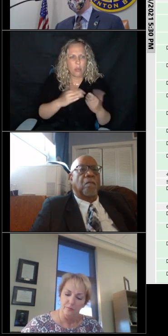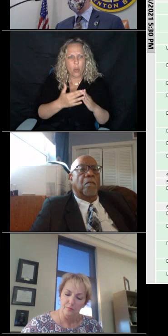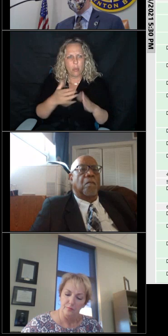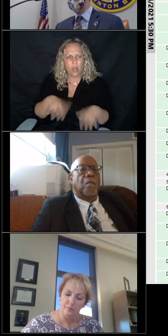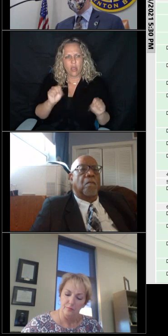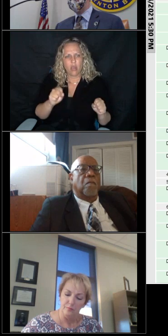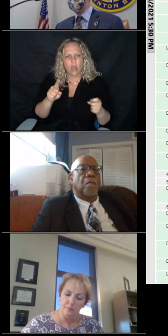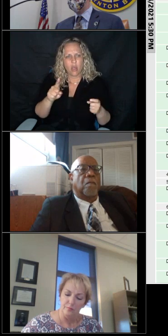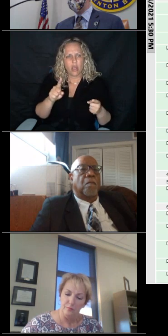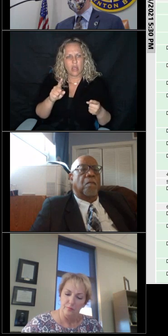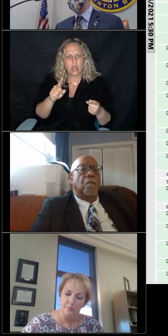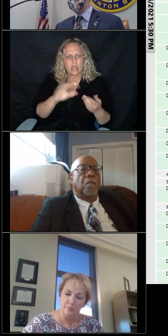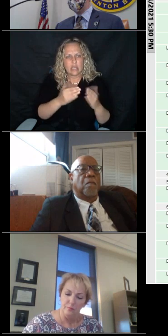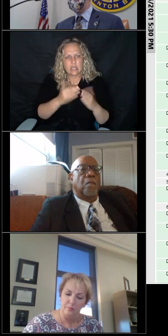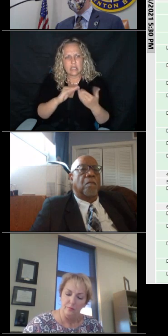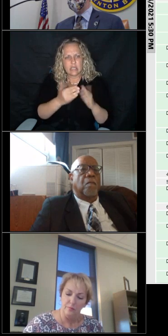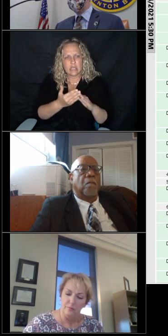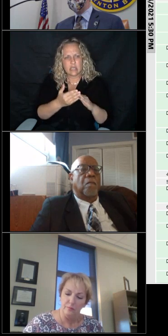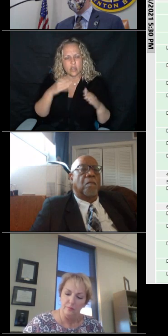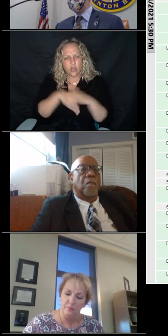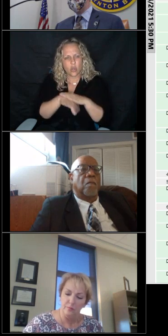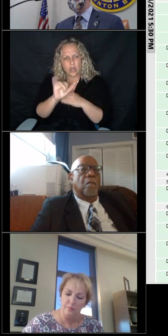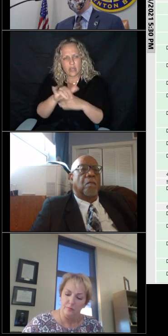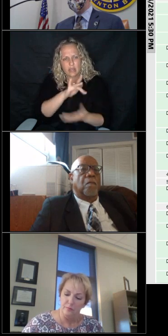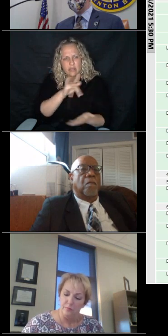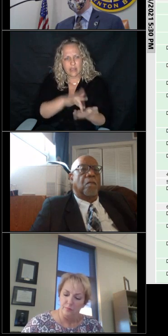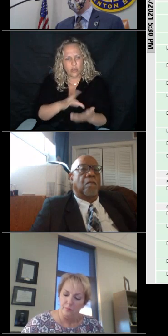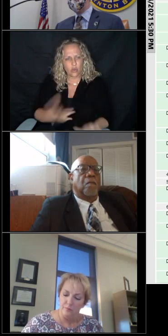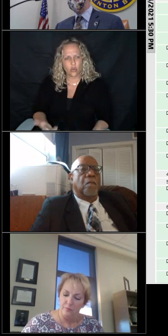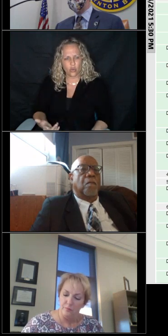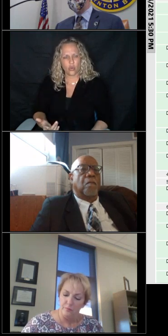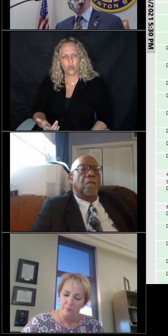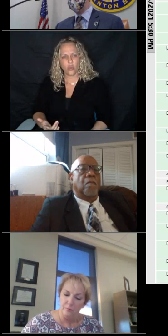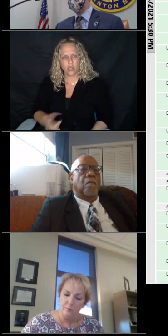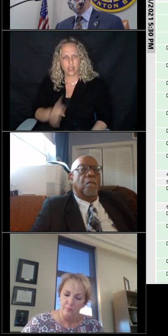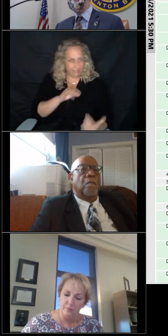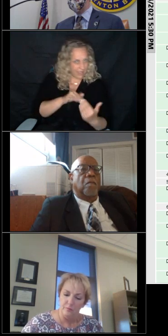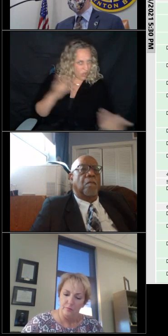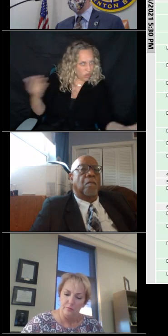workers, kids go into the center. Like, is that fair?